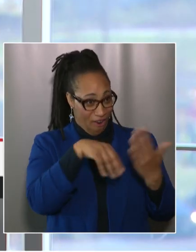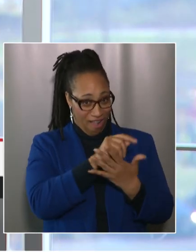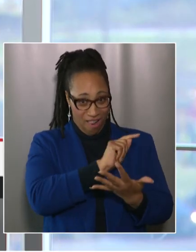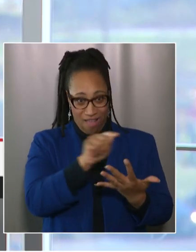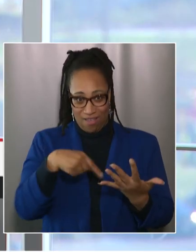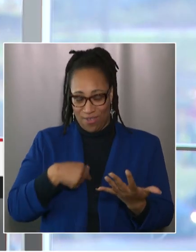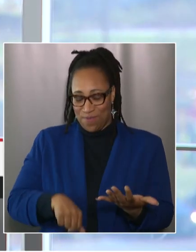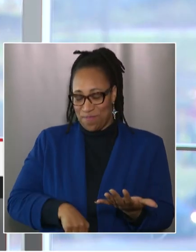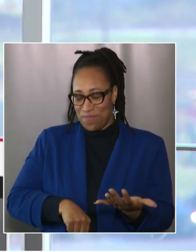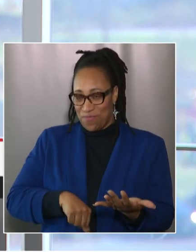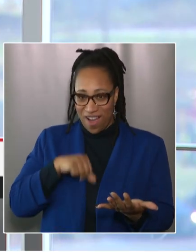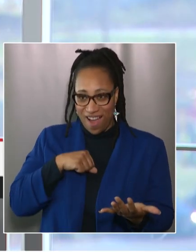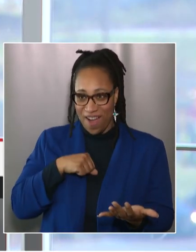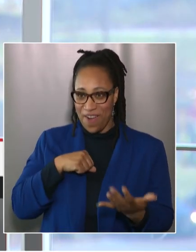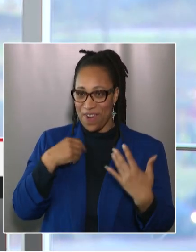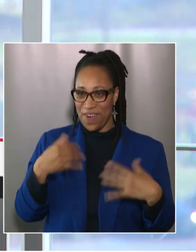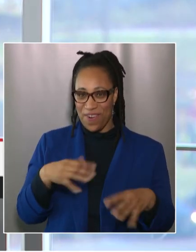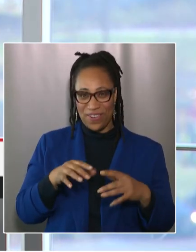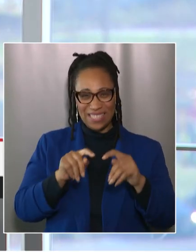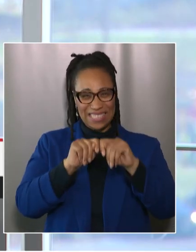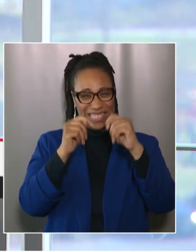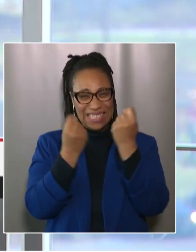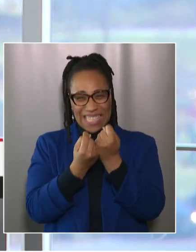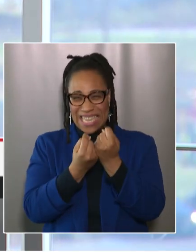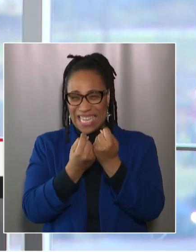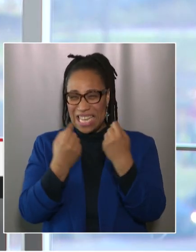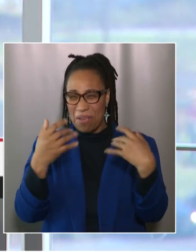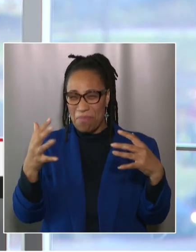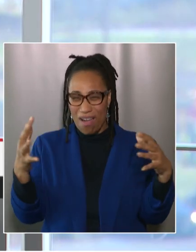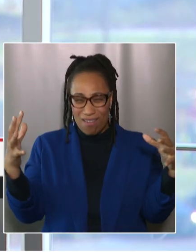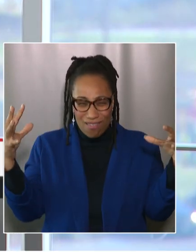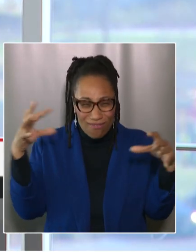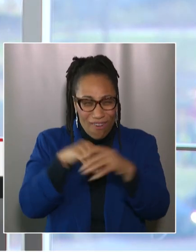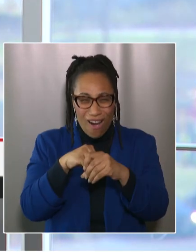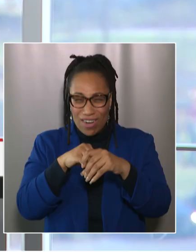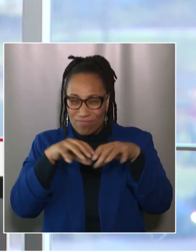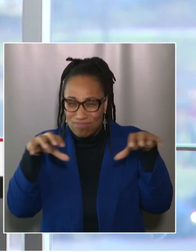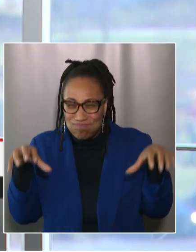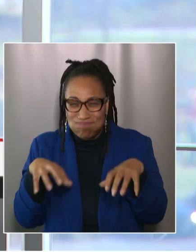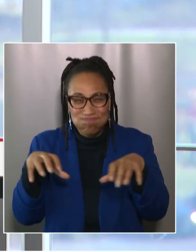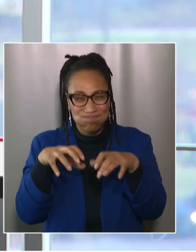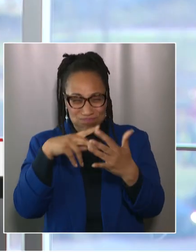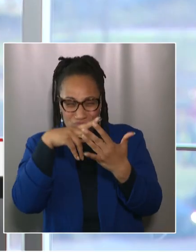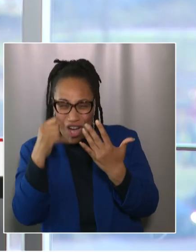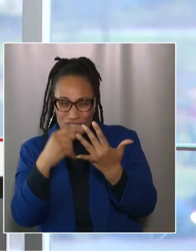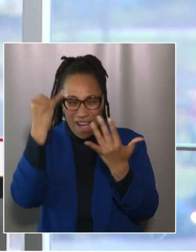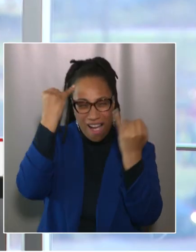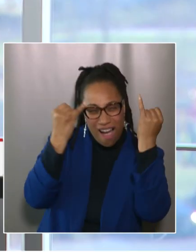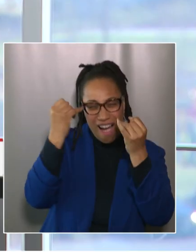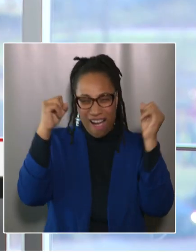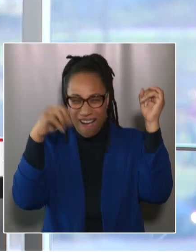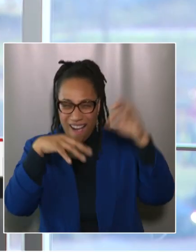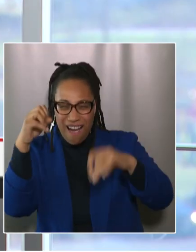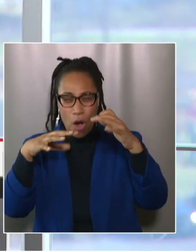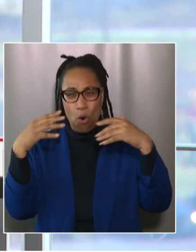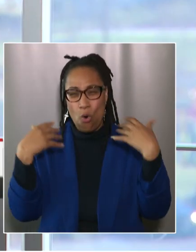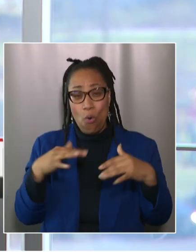the room who participated in any one of these given projects. We are going to take a time out.